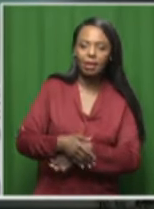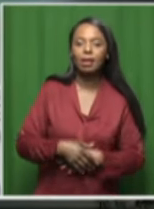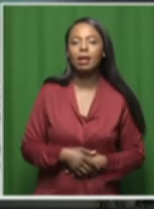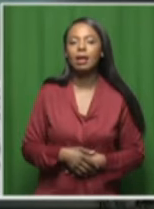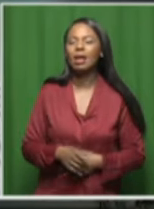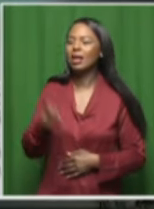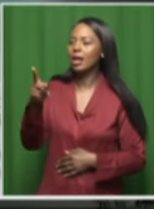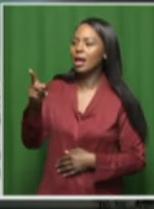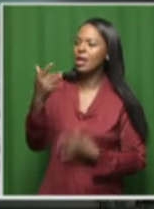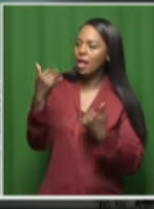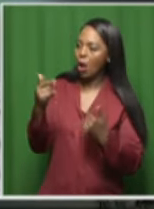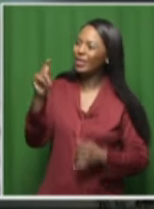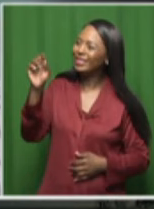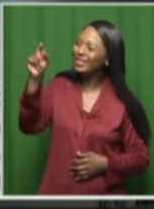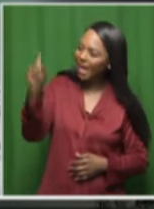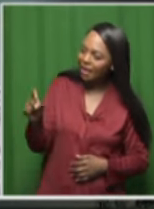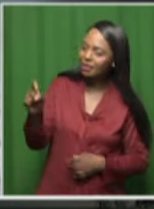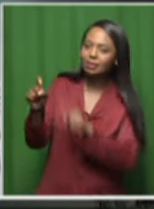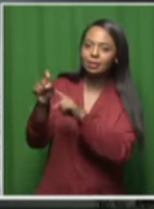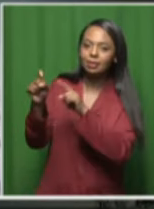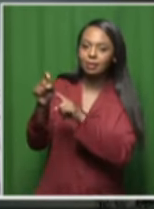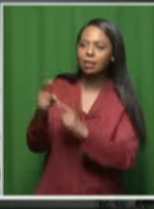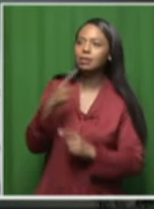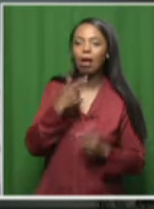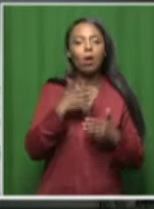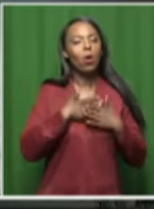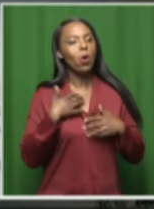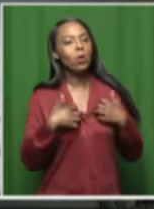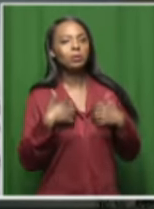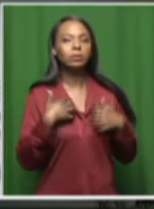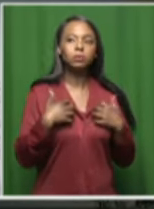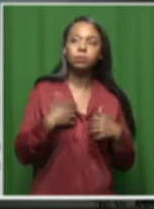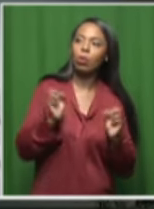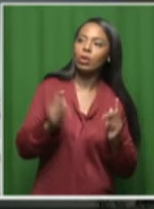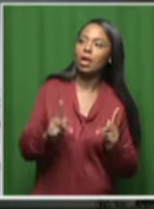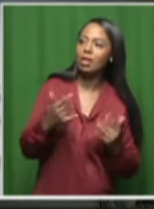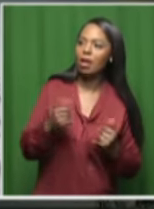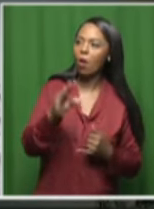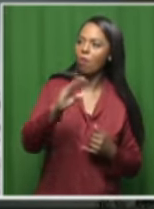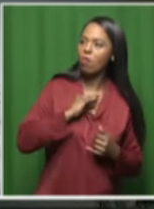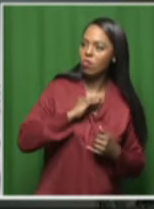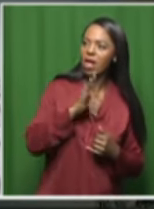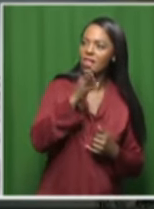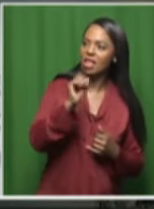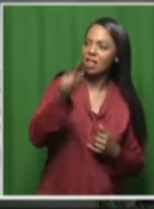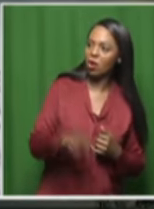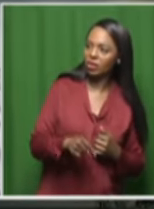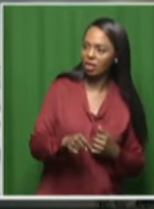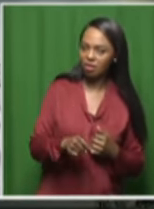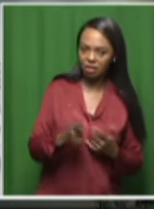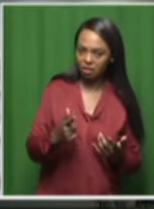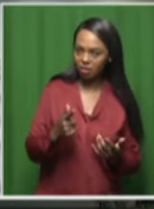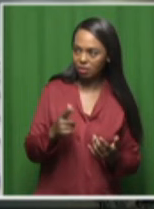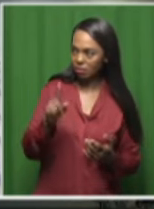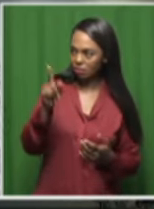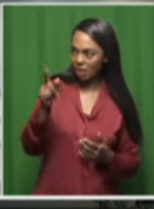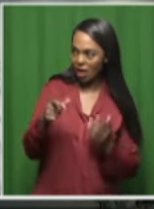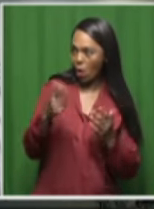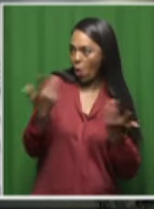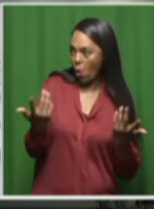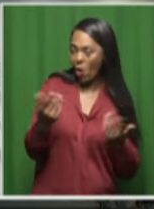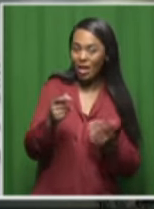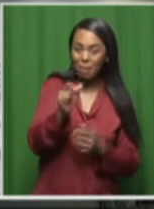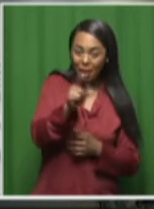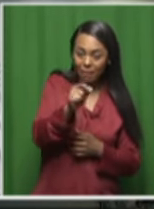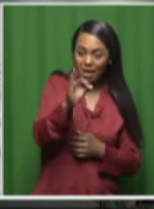because I think people gleaming thinking, okay, great, I'm going to pull it all out and I'm going to get it all. Yeah. Are you going to get it all? Yeah. Or is